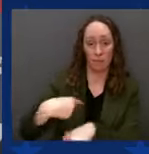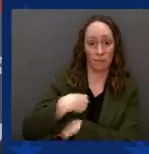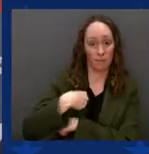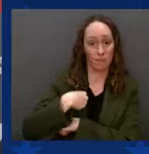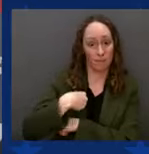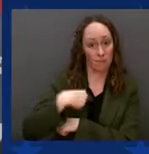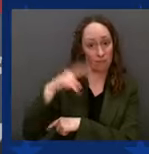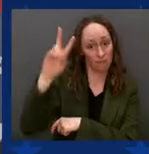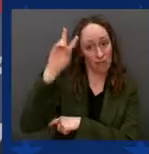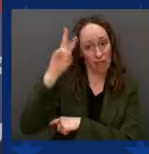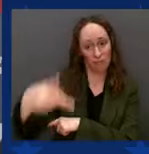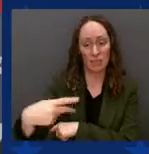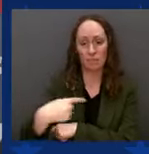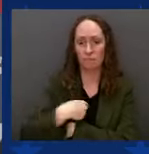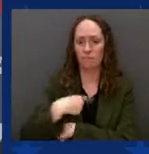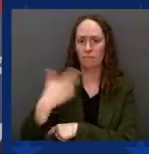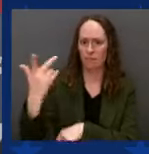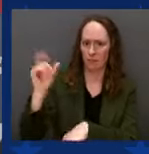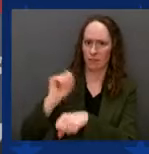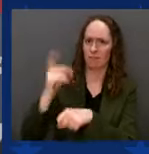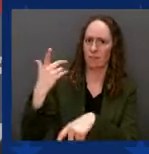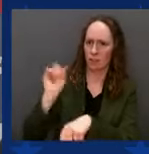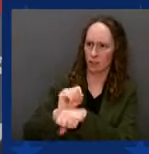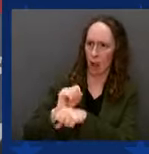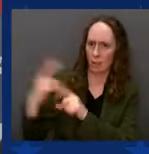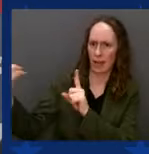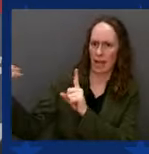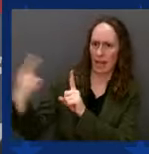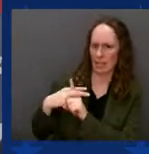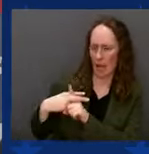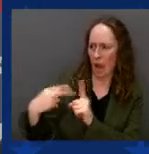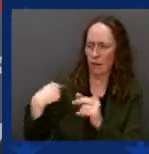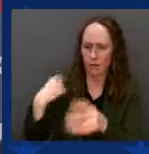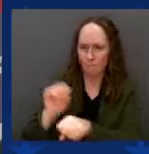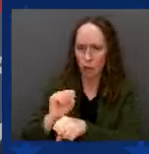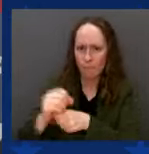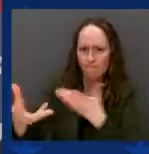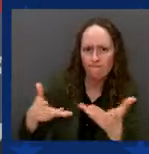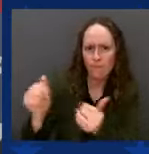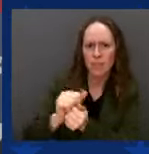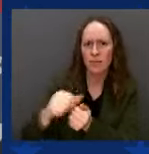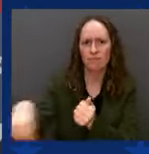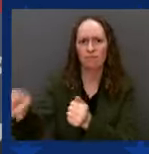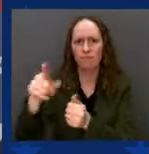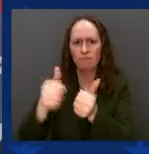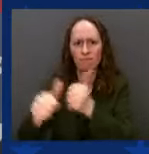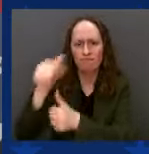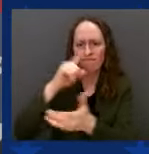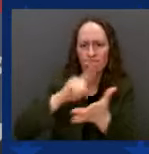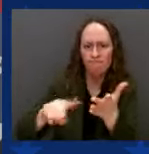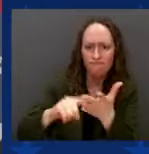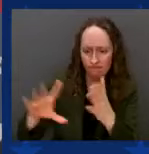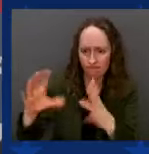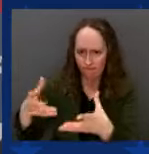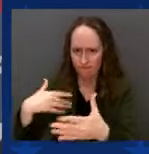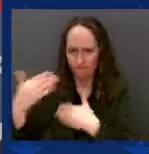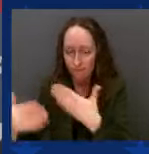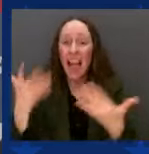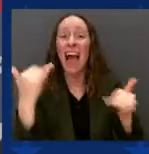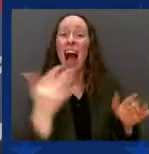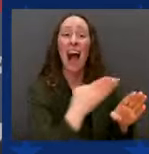them all. I said, you shouldn't do that. Well, guess what? Now we're finding out there's billions of dollars